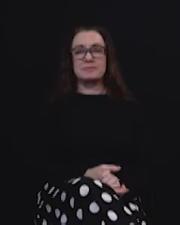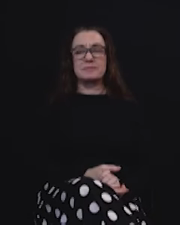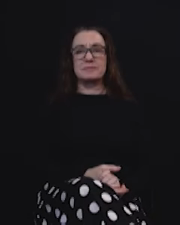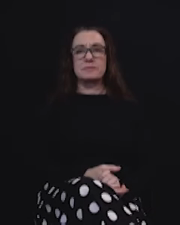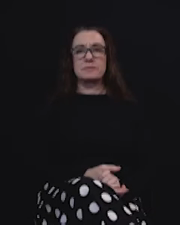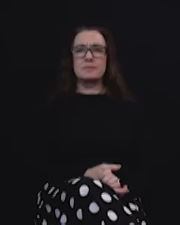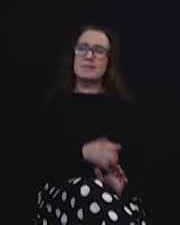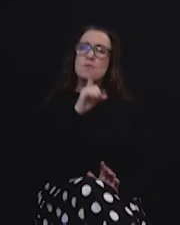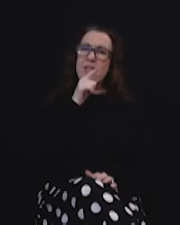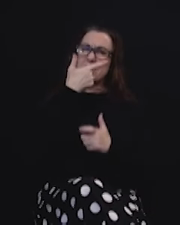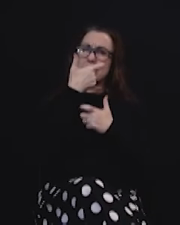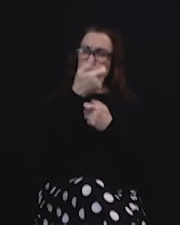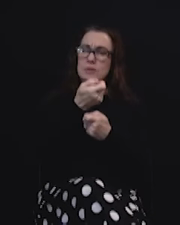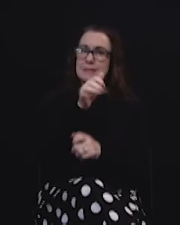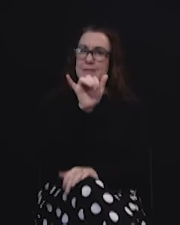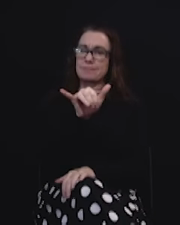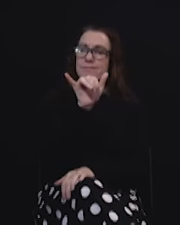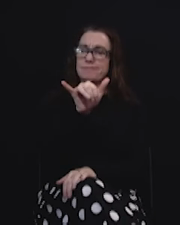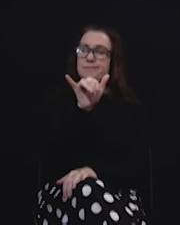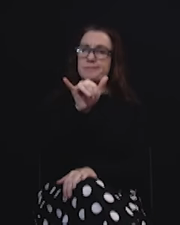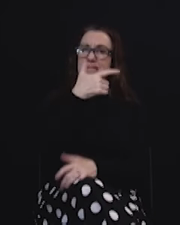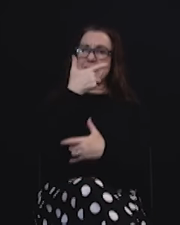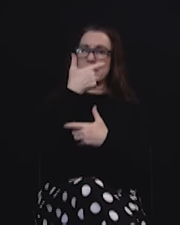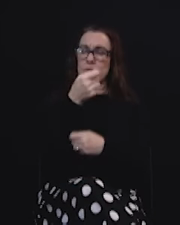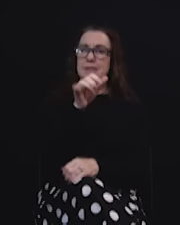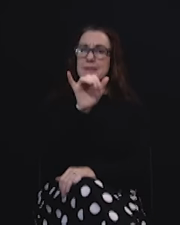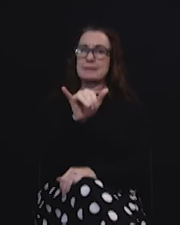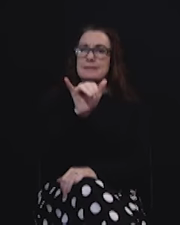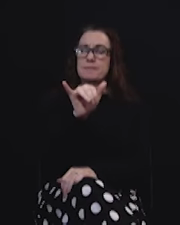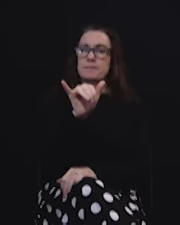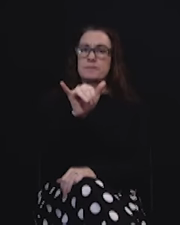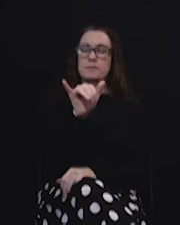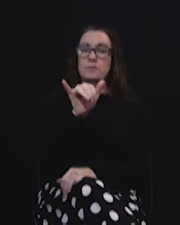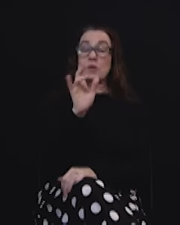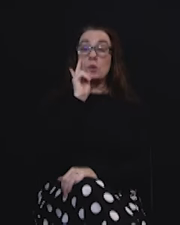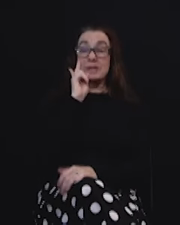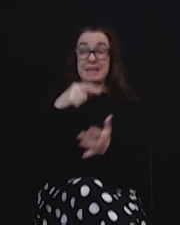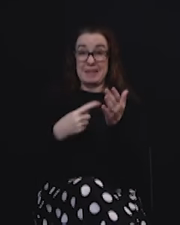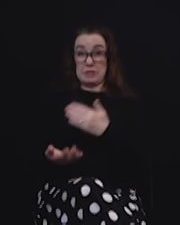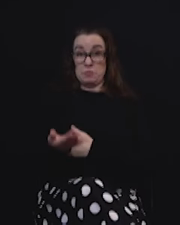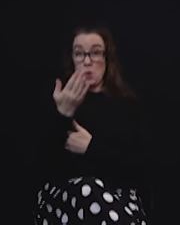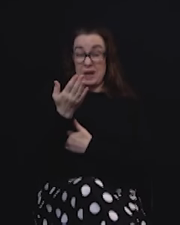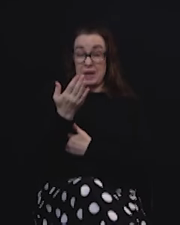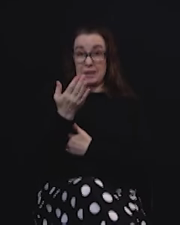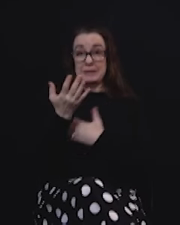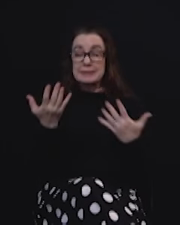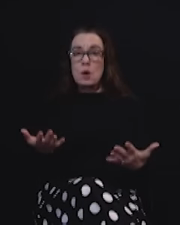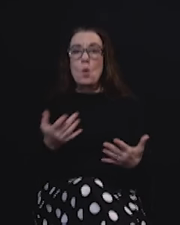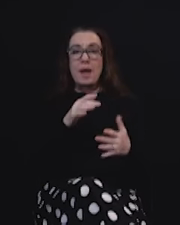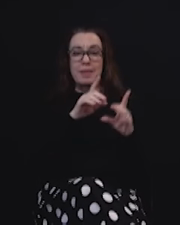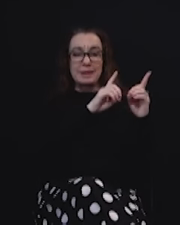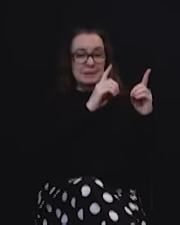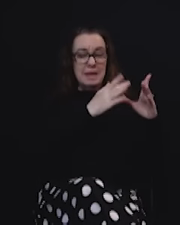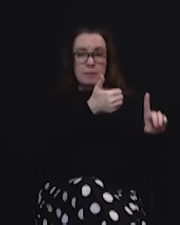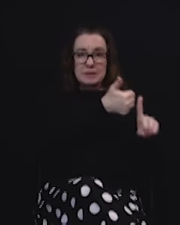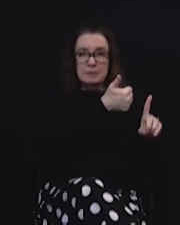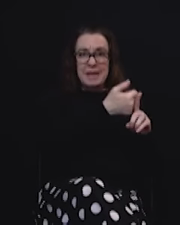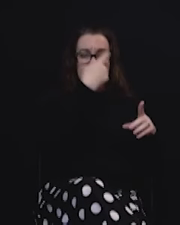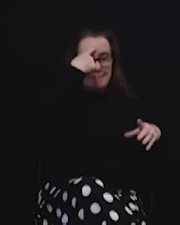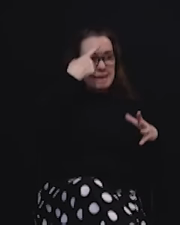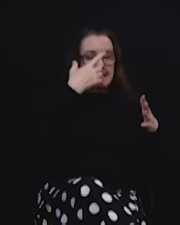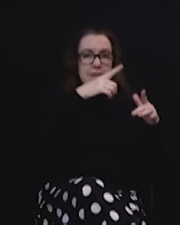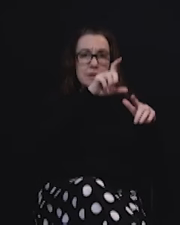But isn't that interesting? Isn't that interesting? Because what we will see this morning, I pray, is that while the disciples think that